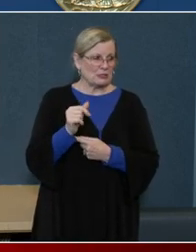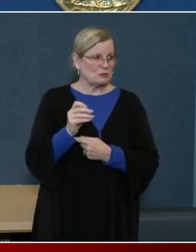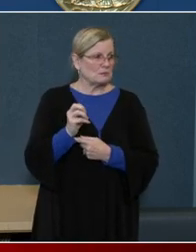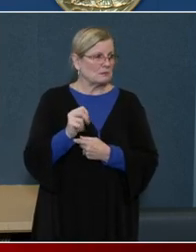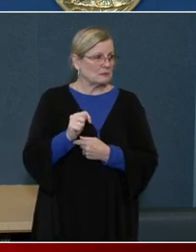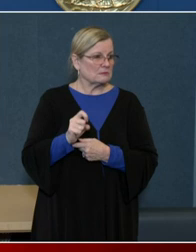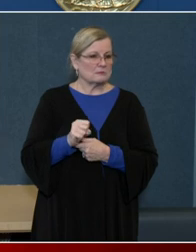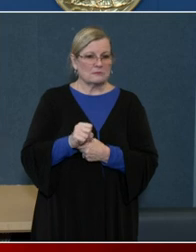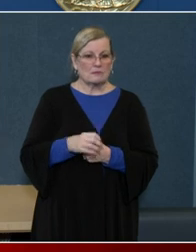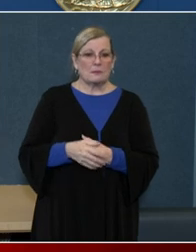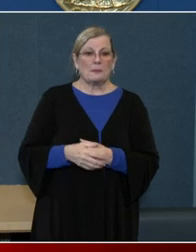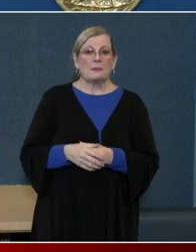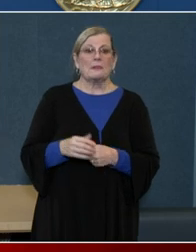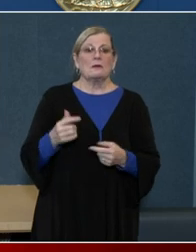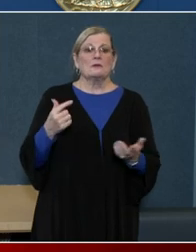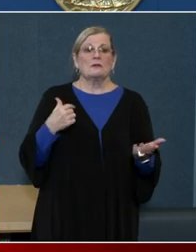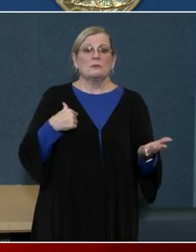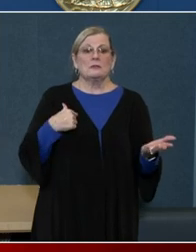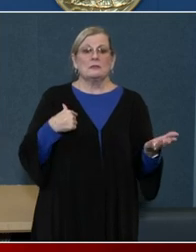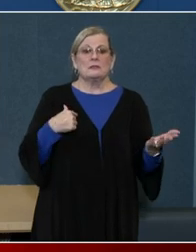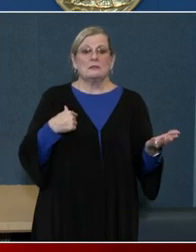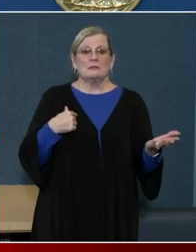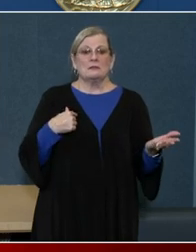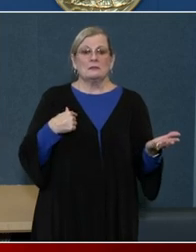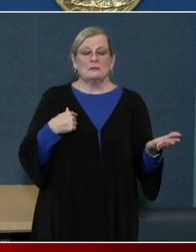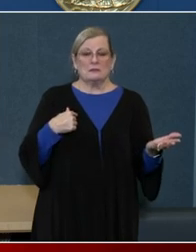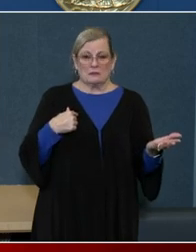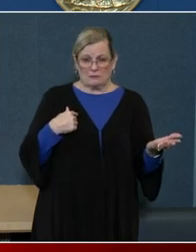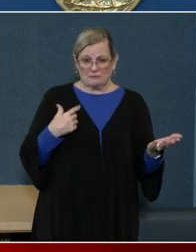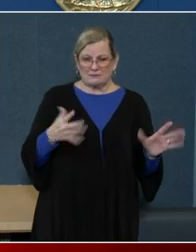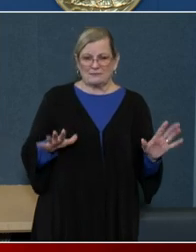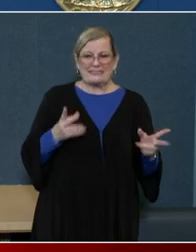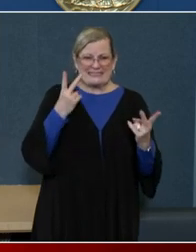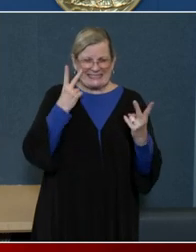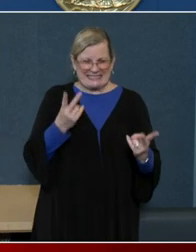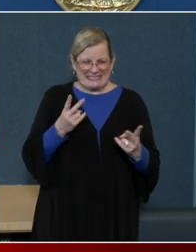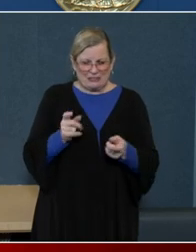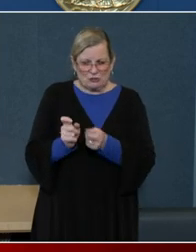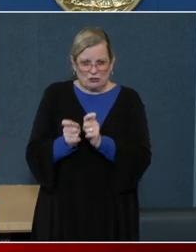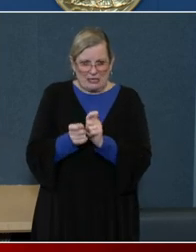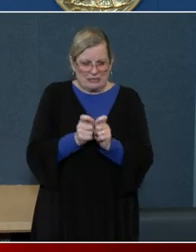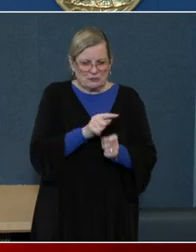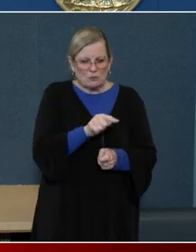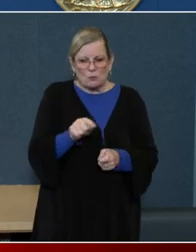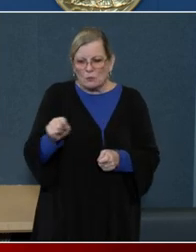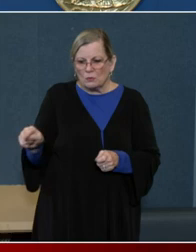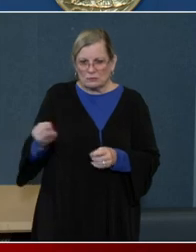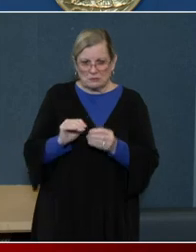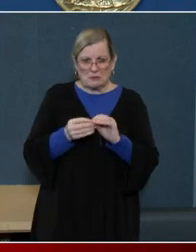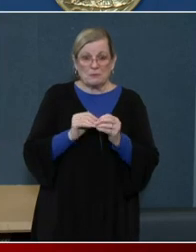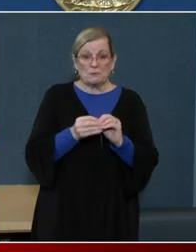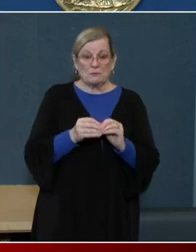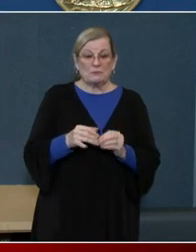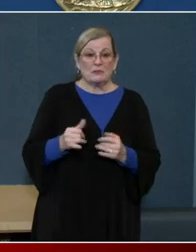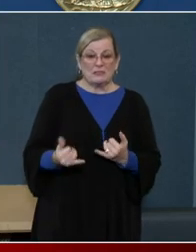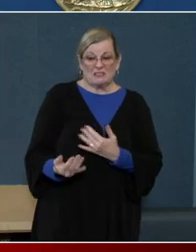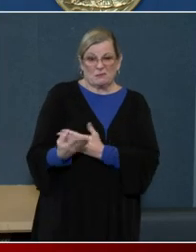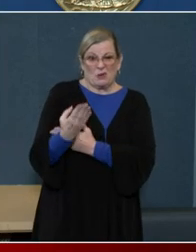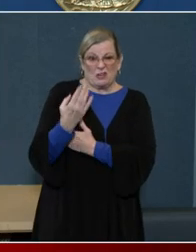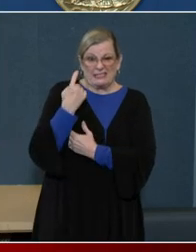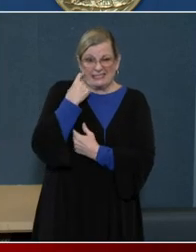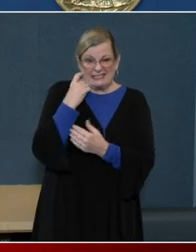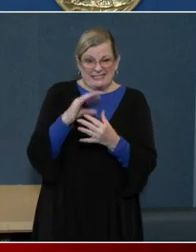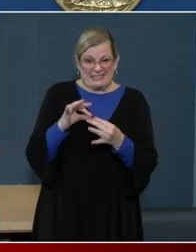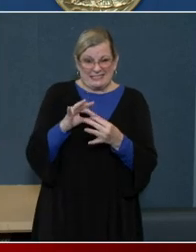we see progress on many of those metrics. Also this morning, we released the updated list of states